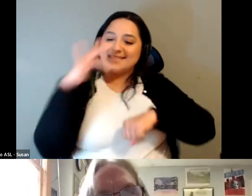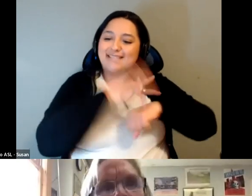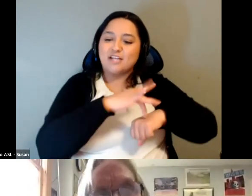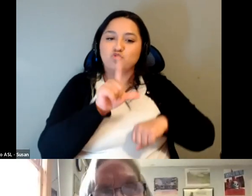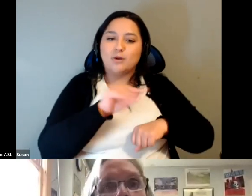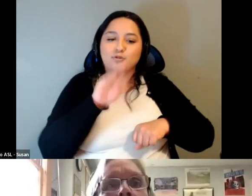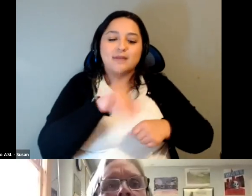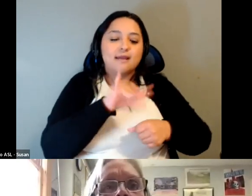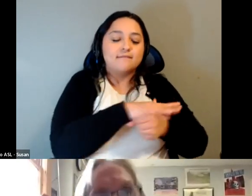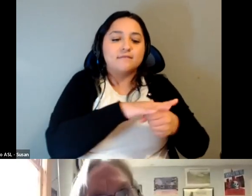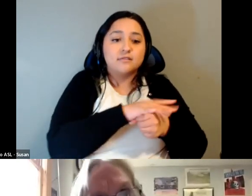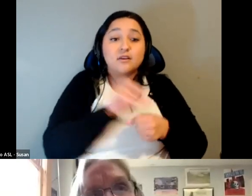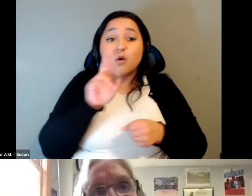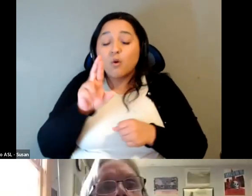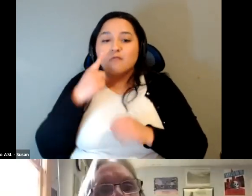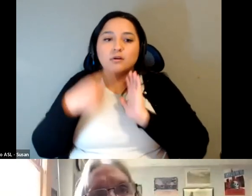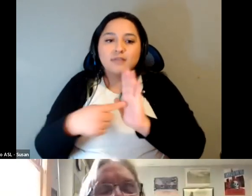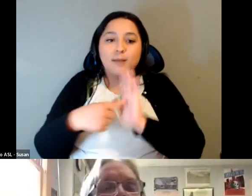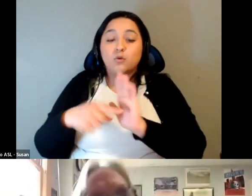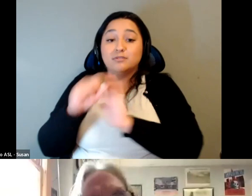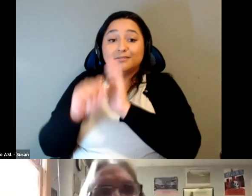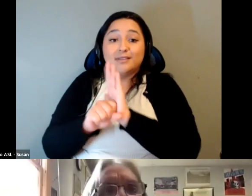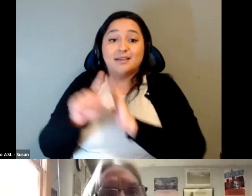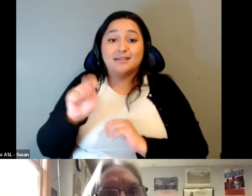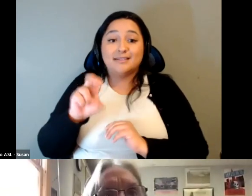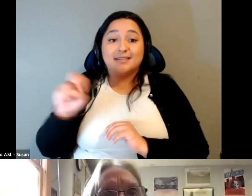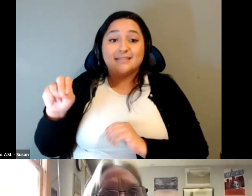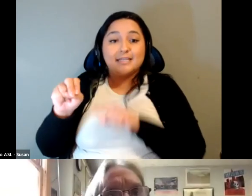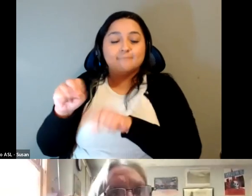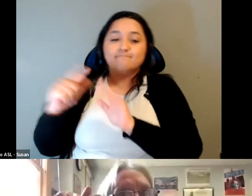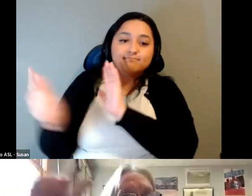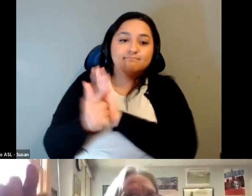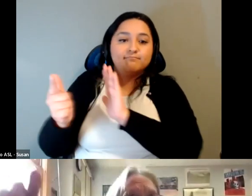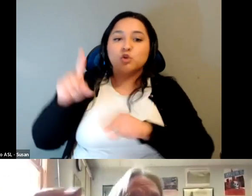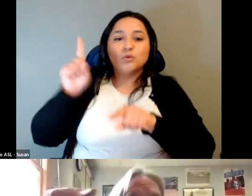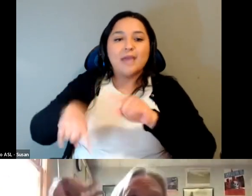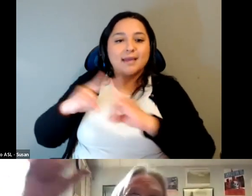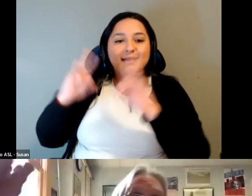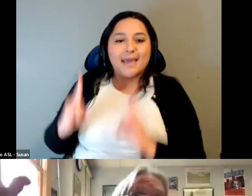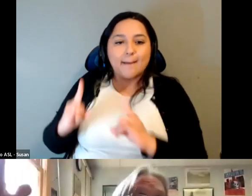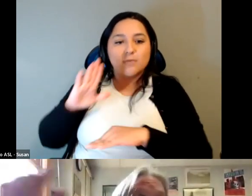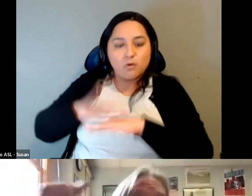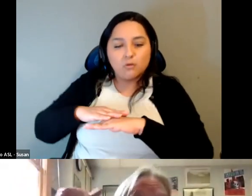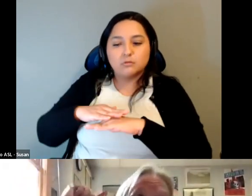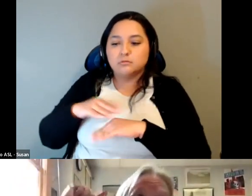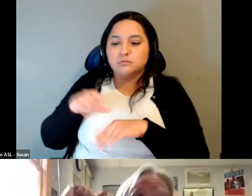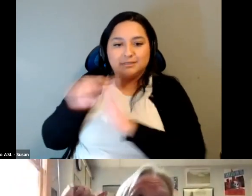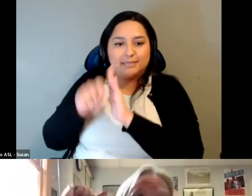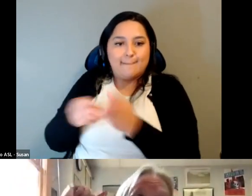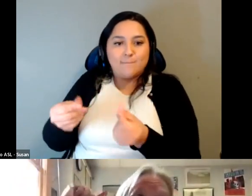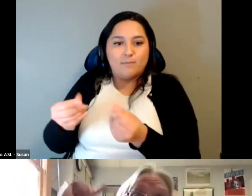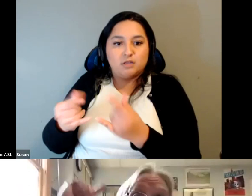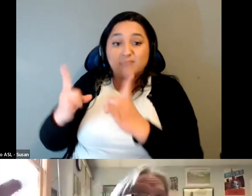it's now a felony to camp on state property. So over the 40 years, we've continued